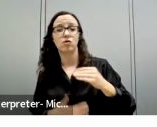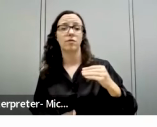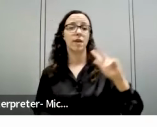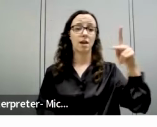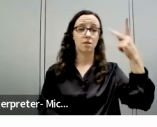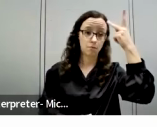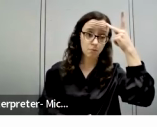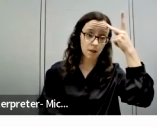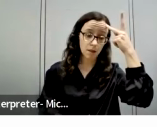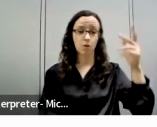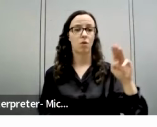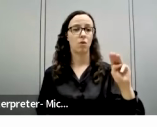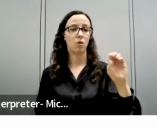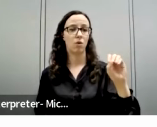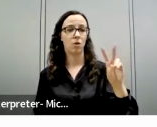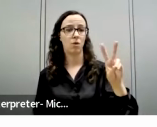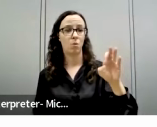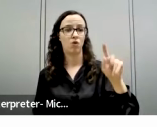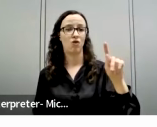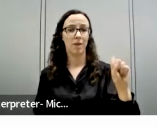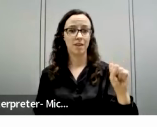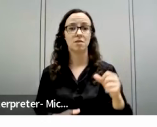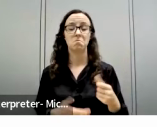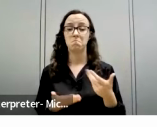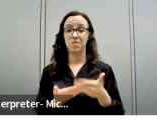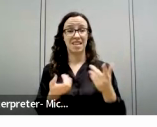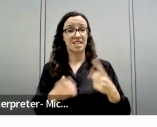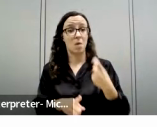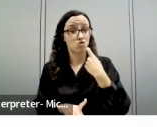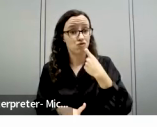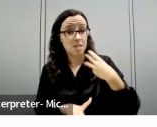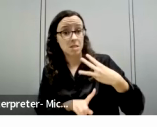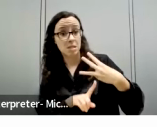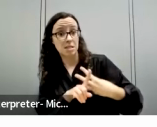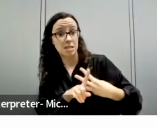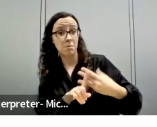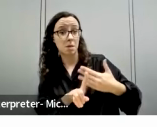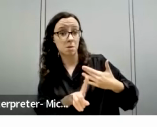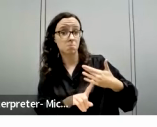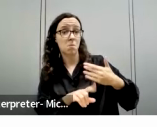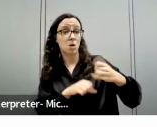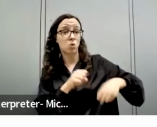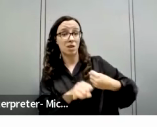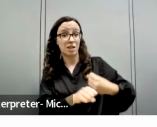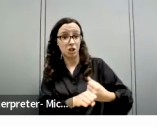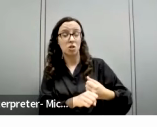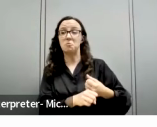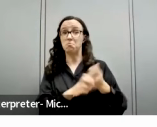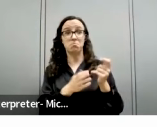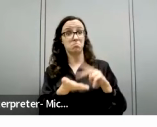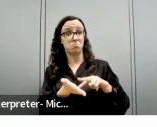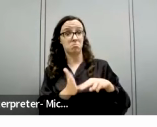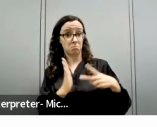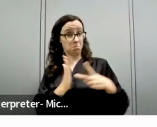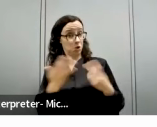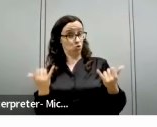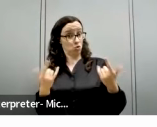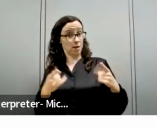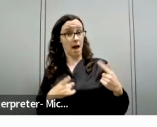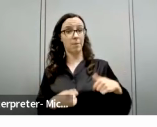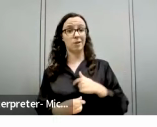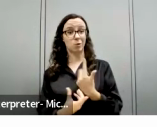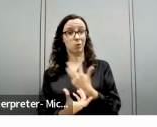6 months to a year, I'm like, hey, I want to talk about that. It's current, it's happening. How can we incorporate this